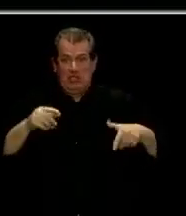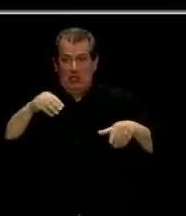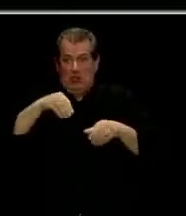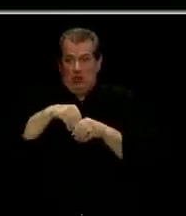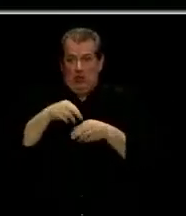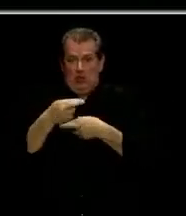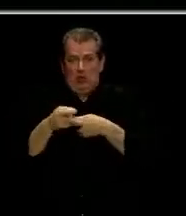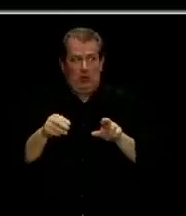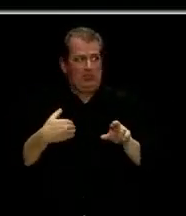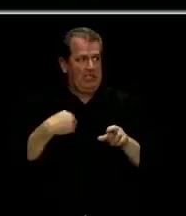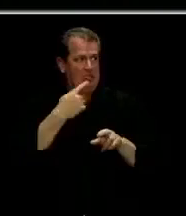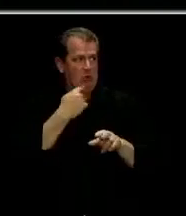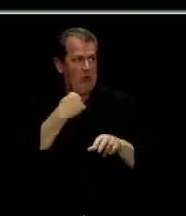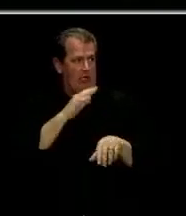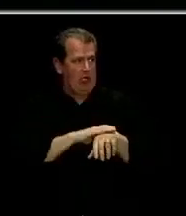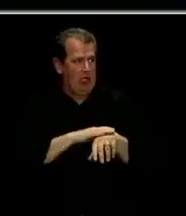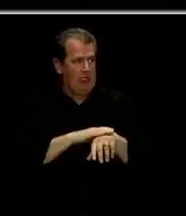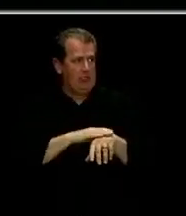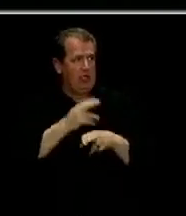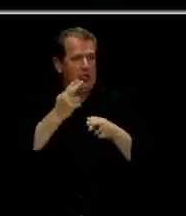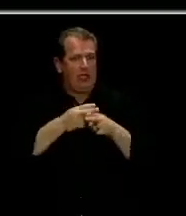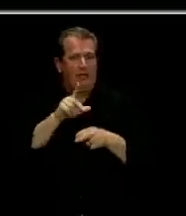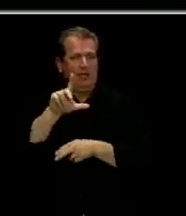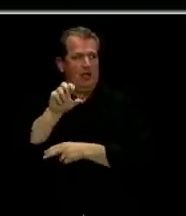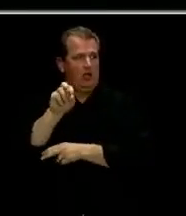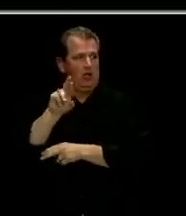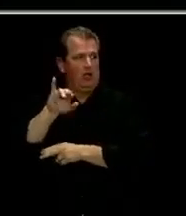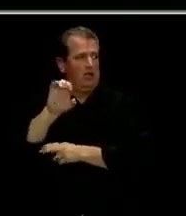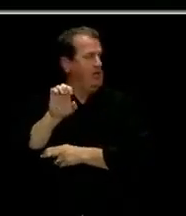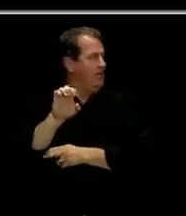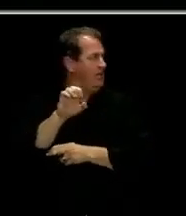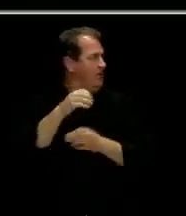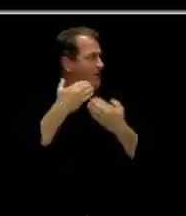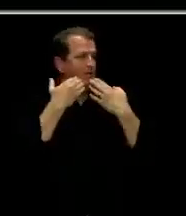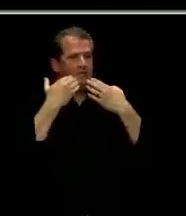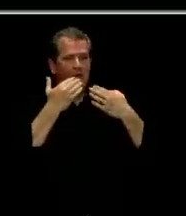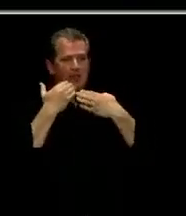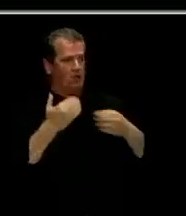she's wearing red, and her name is Lori. Lori, thank you.